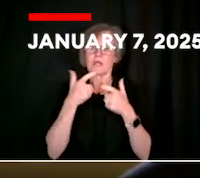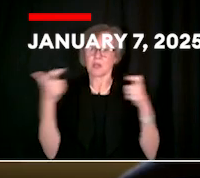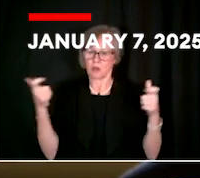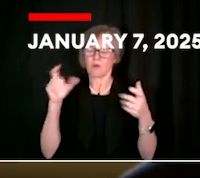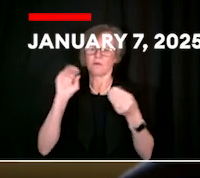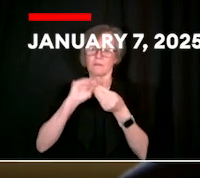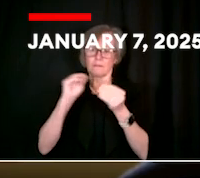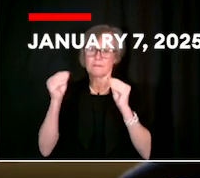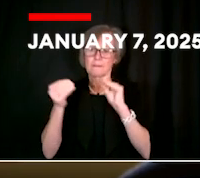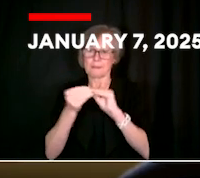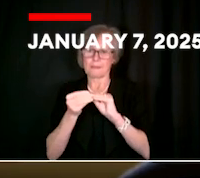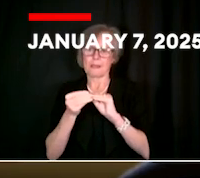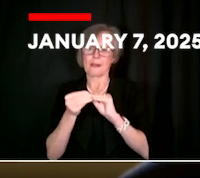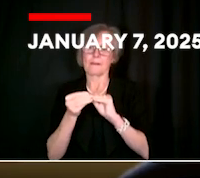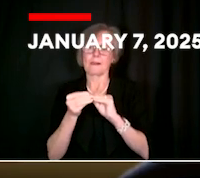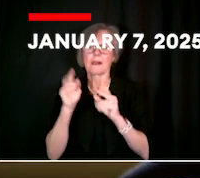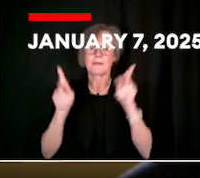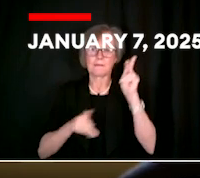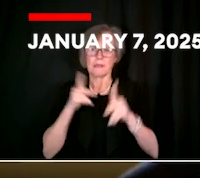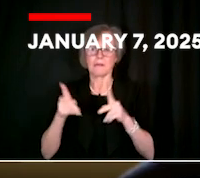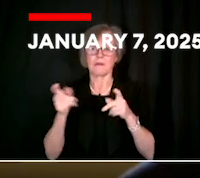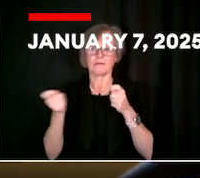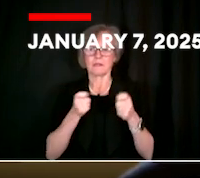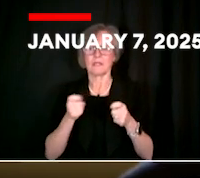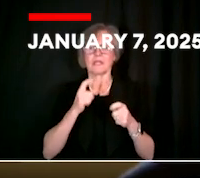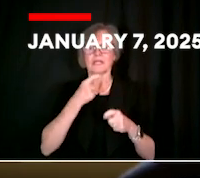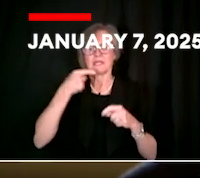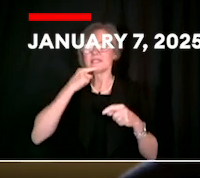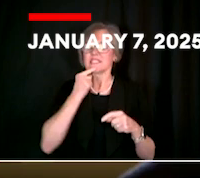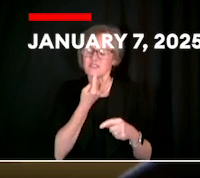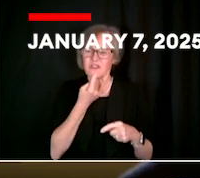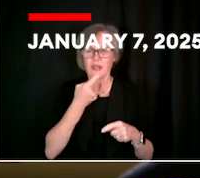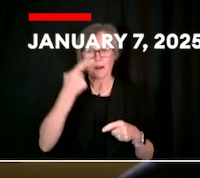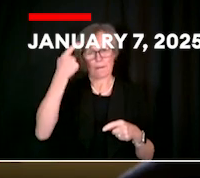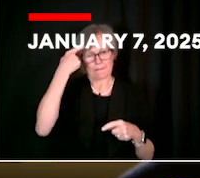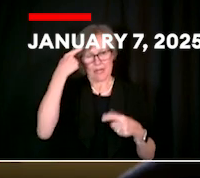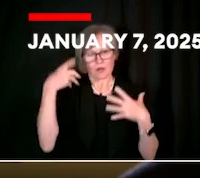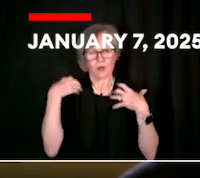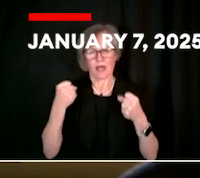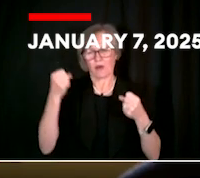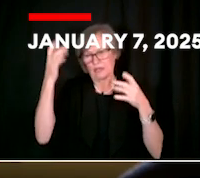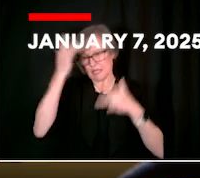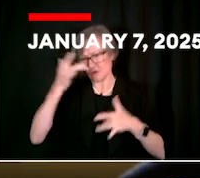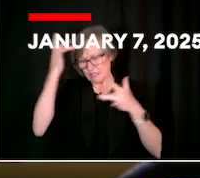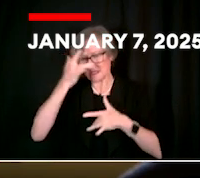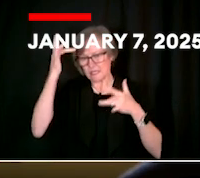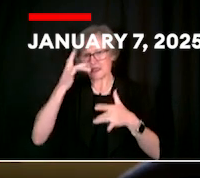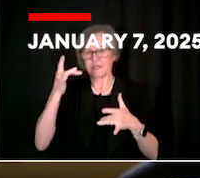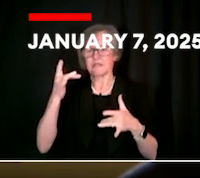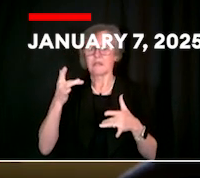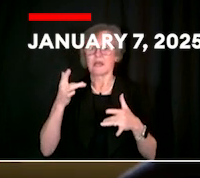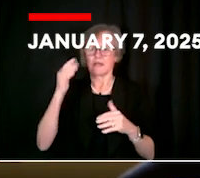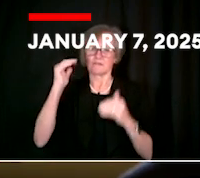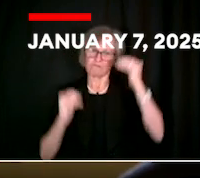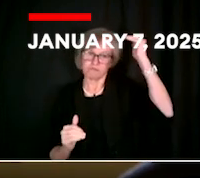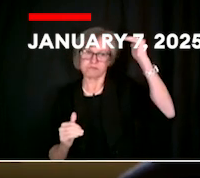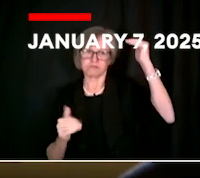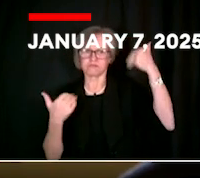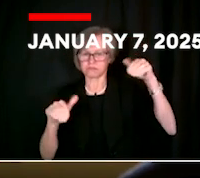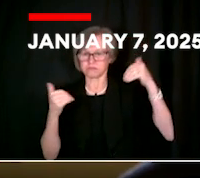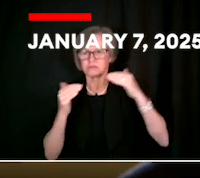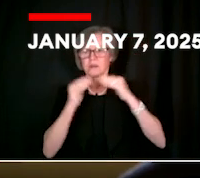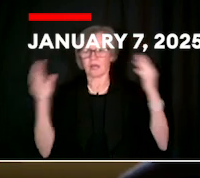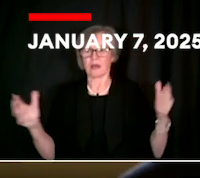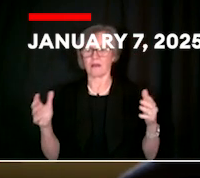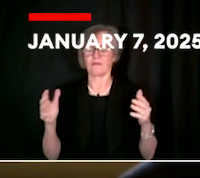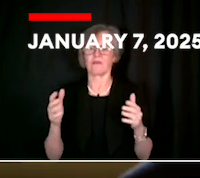of those who are dealing with severe mental health illnesses and participating in just a disproportionate amount of random acts